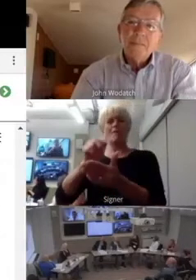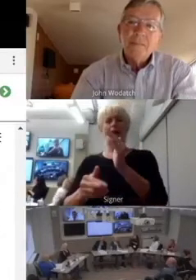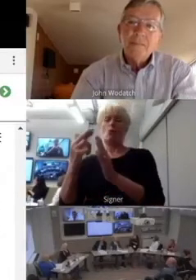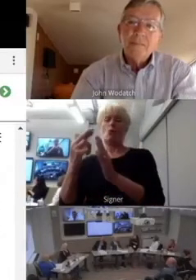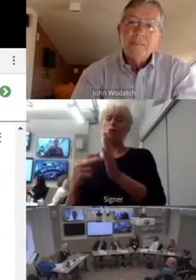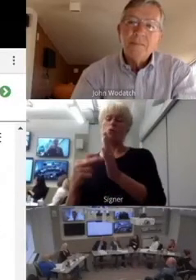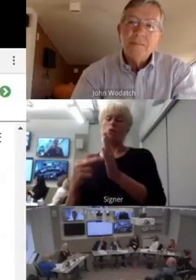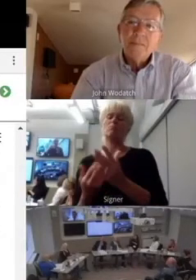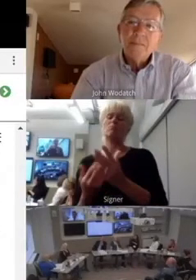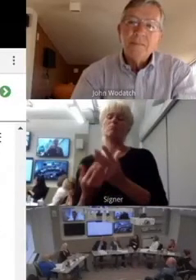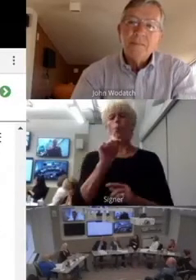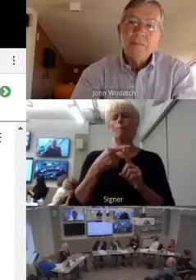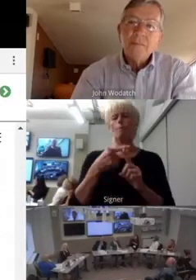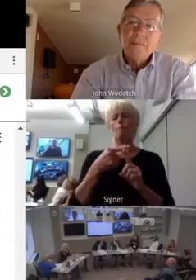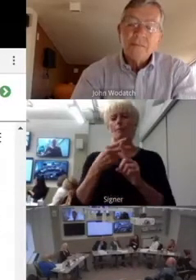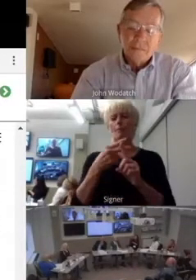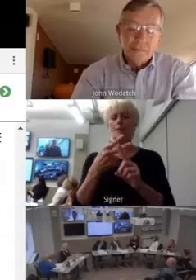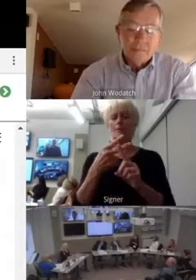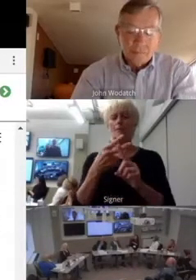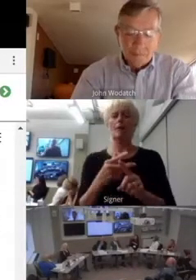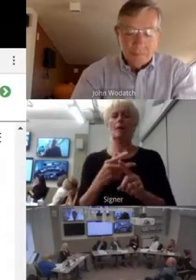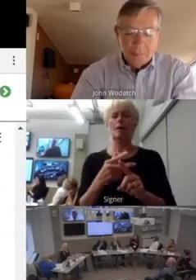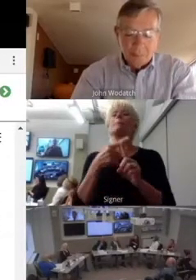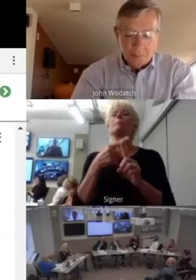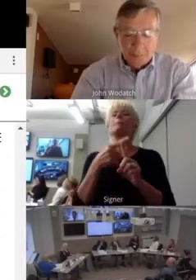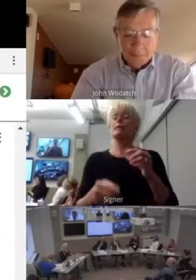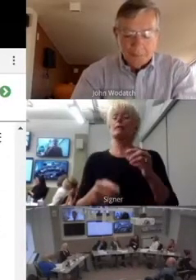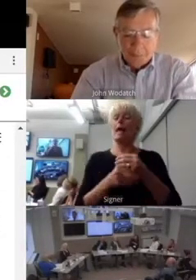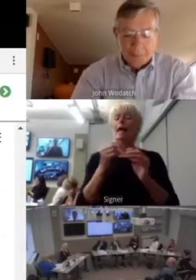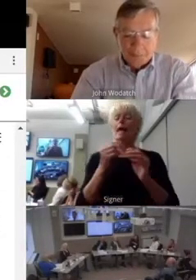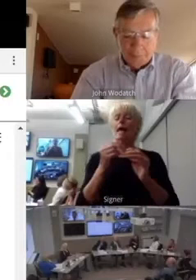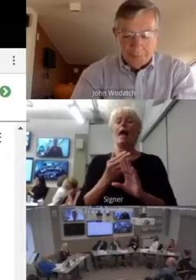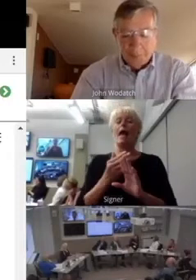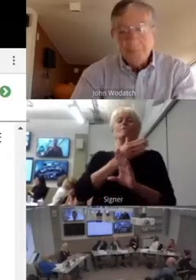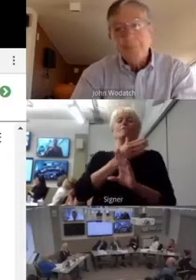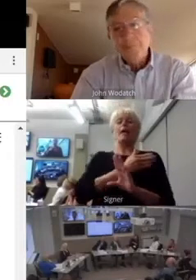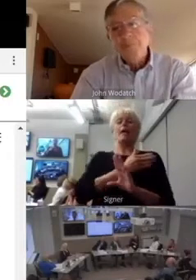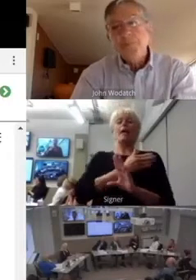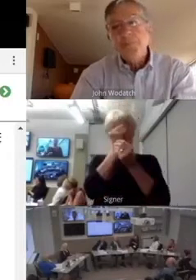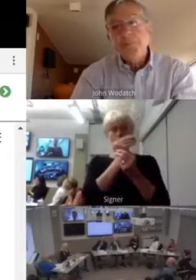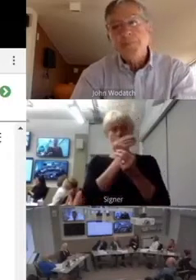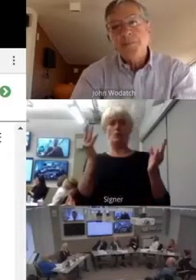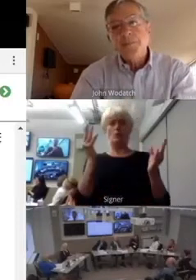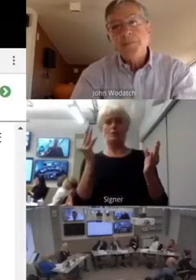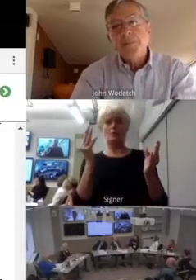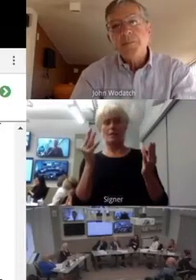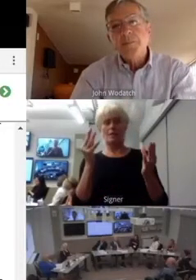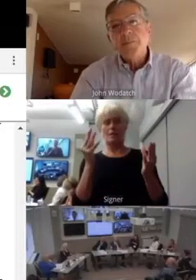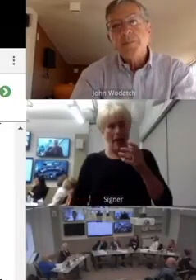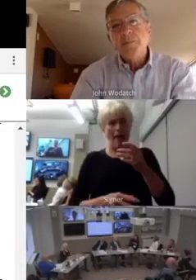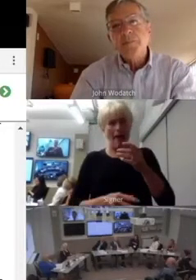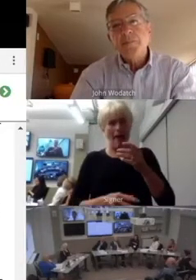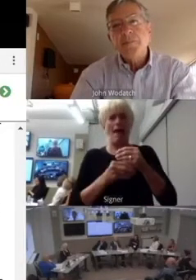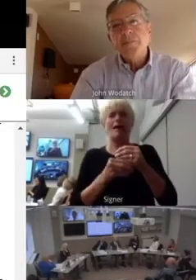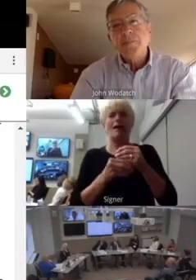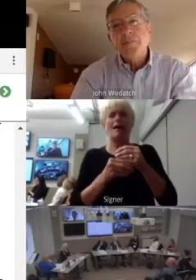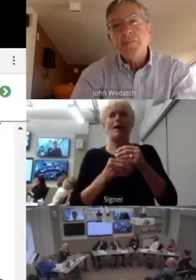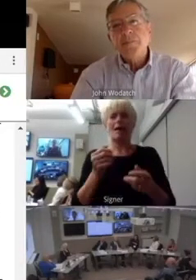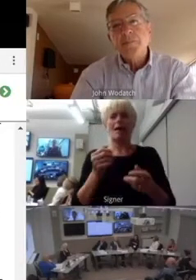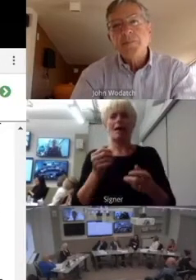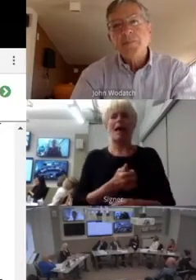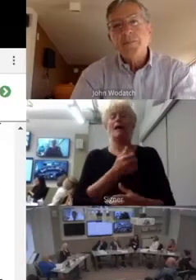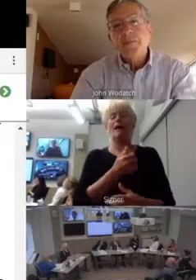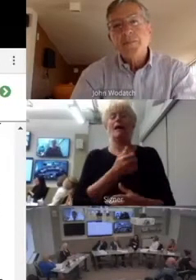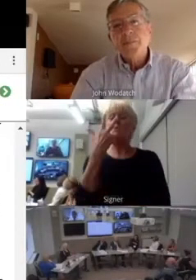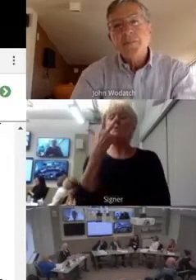of proposed rulemaking to the process, that added on average 3 years before the issuance of proposed